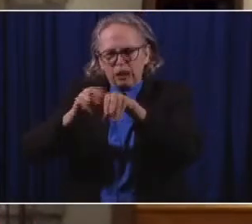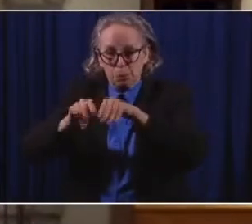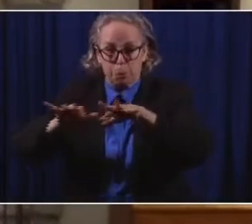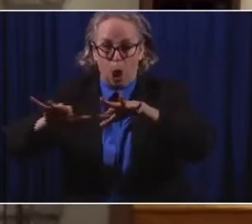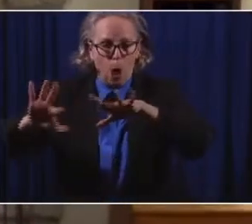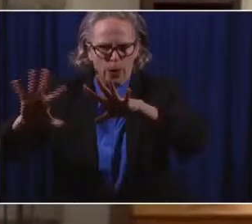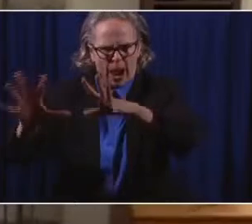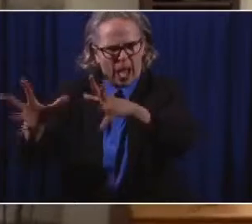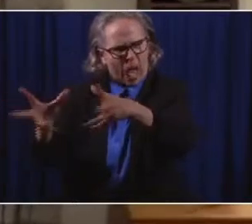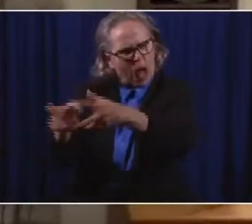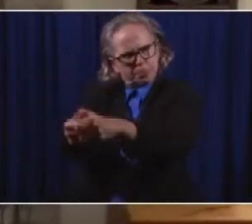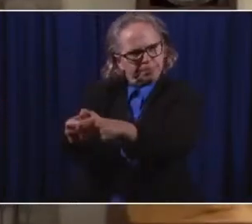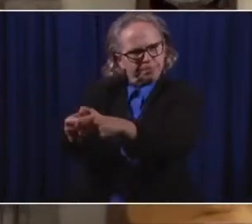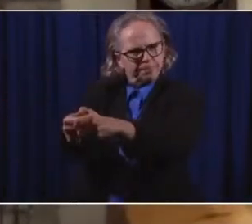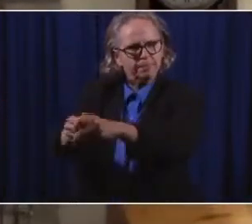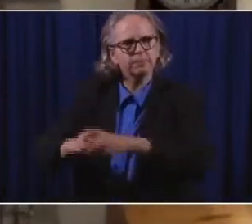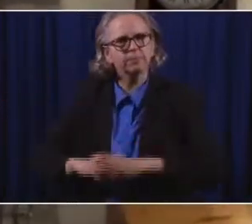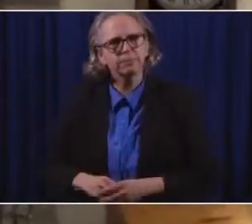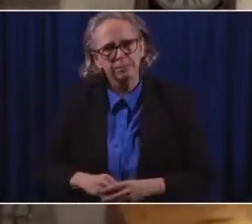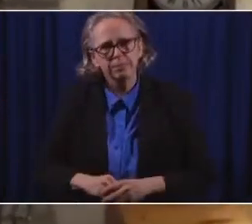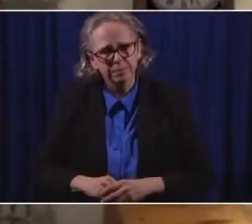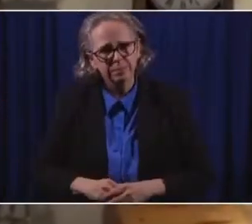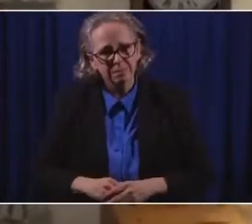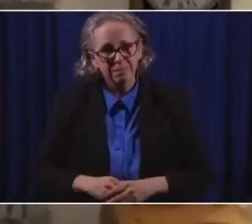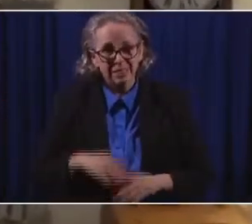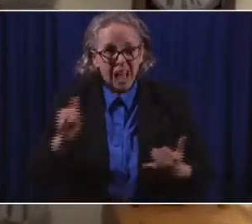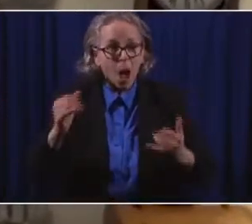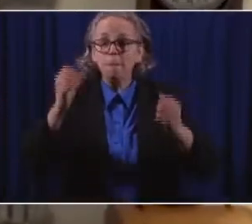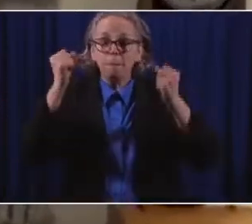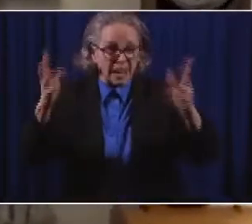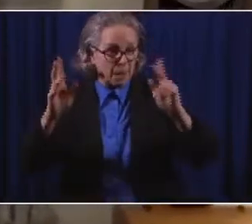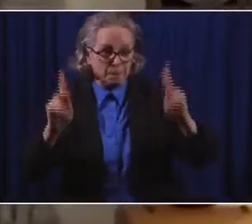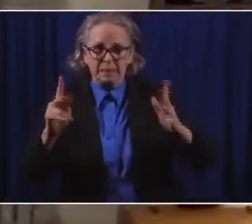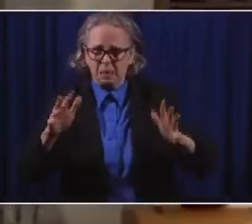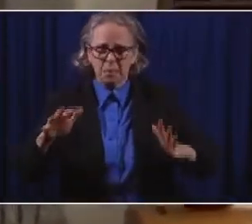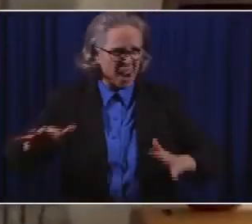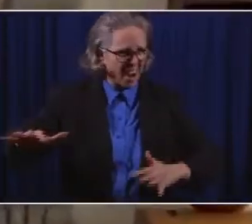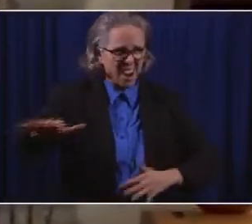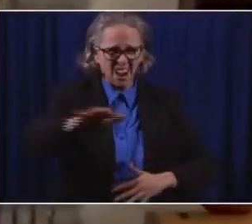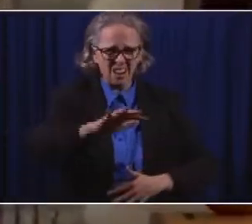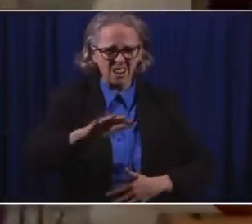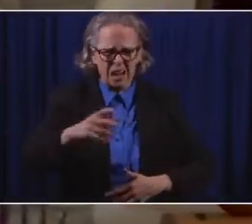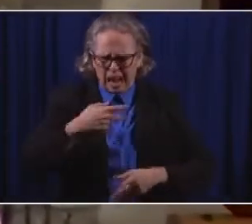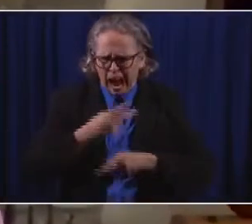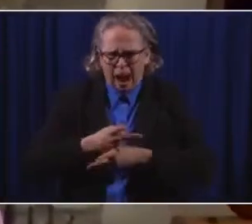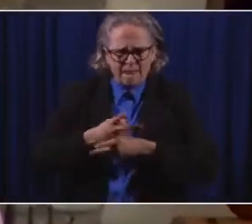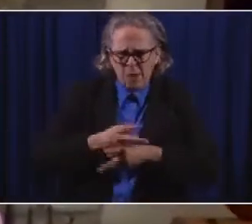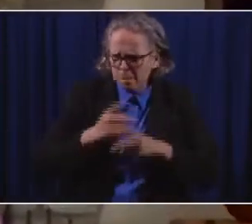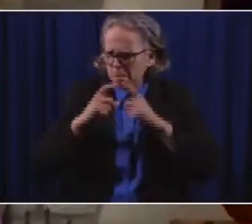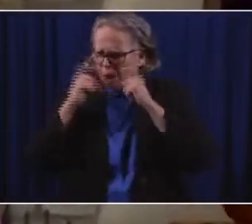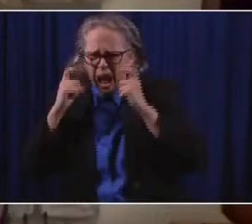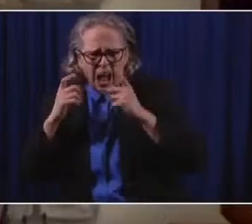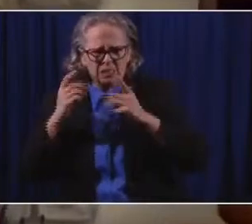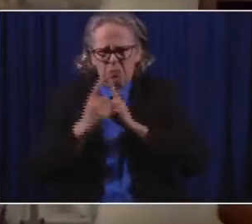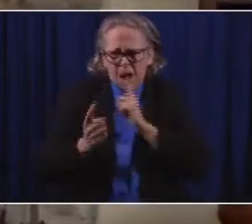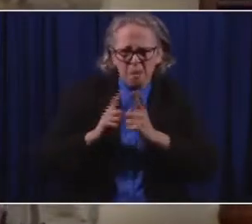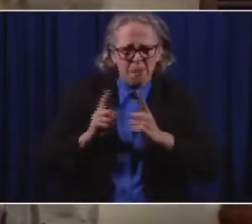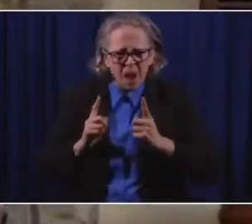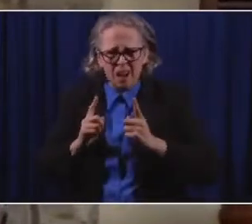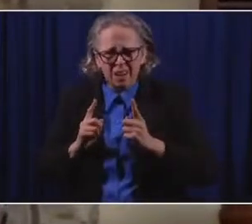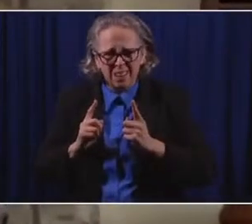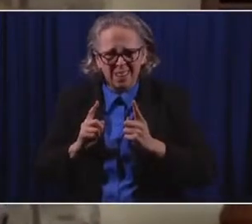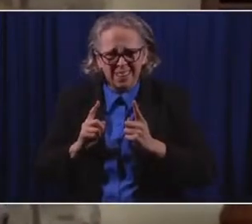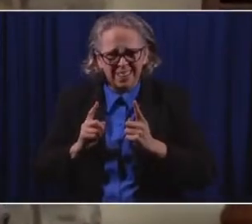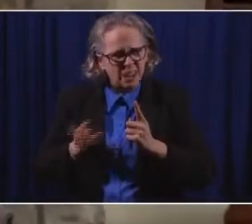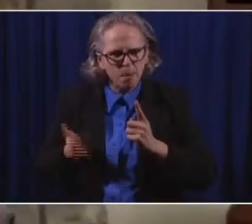although many people are wearing masks, many people are being very, very careful, we need just to get our game up,